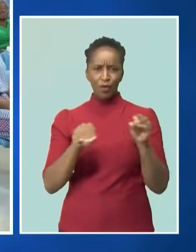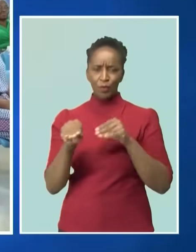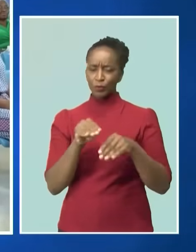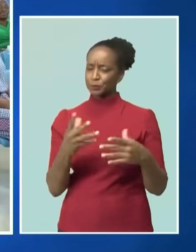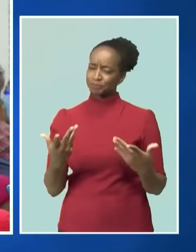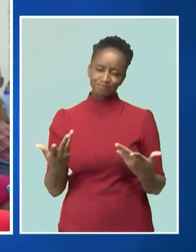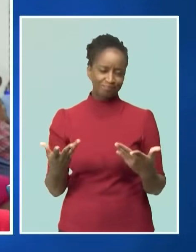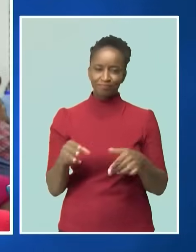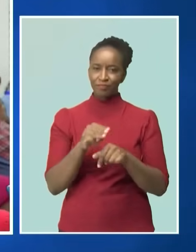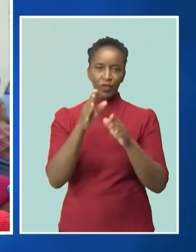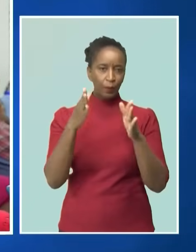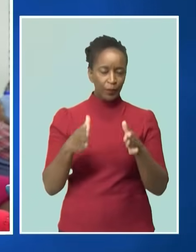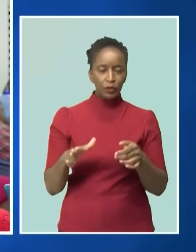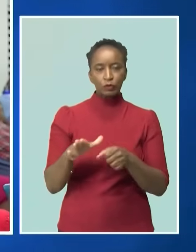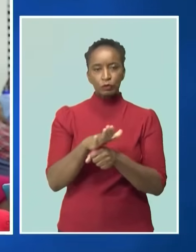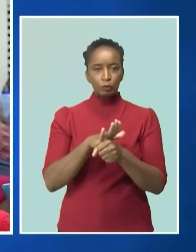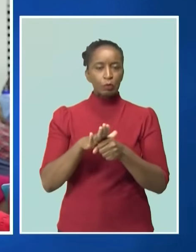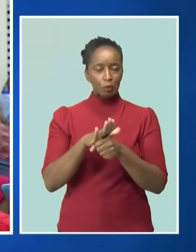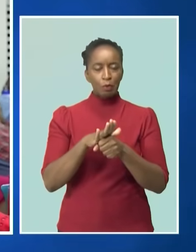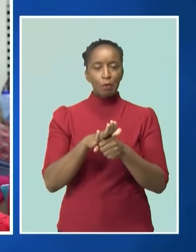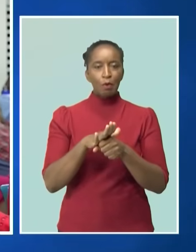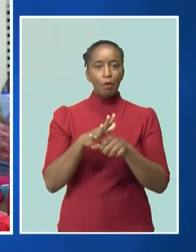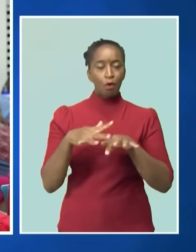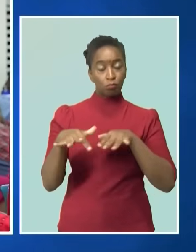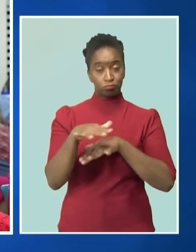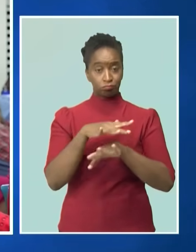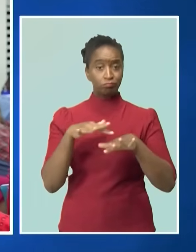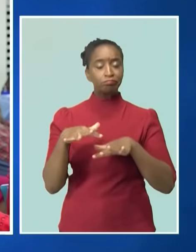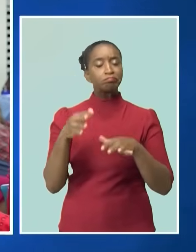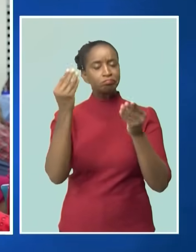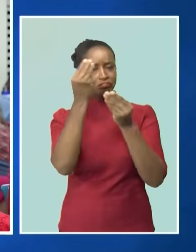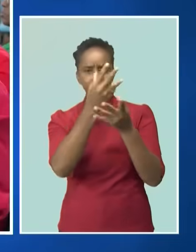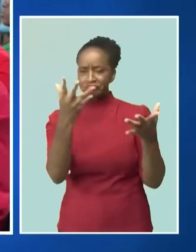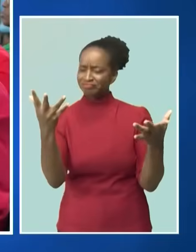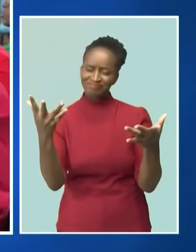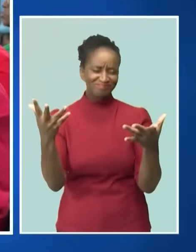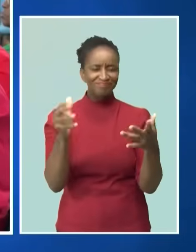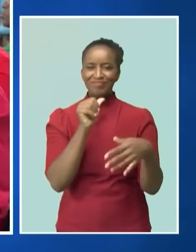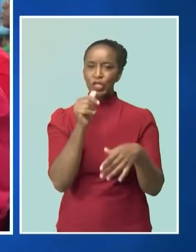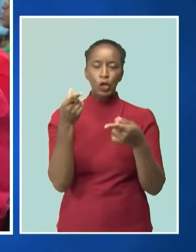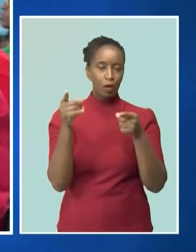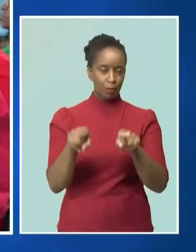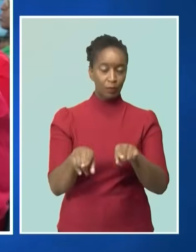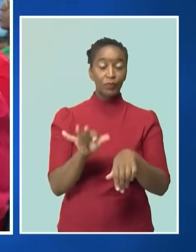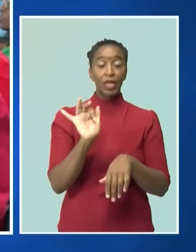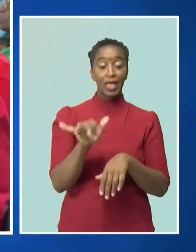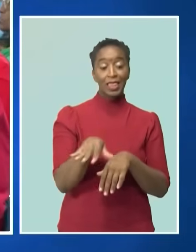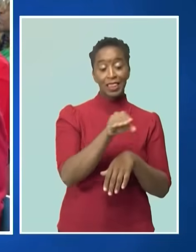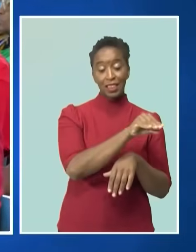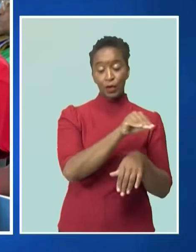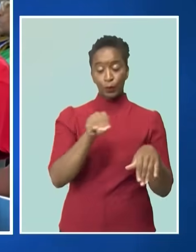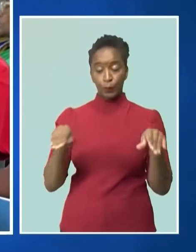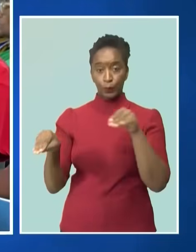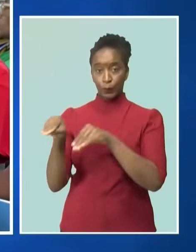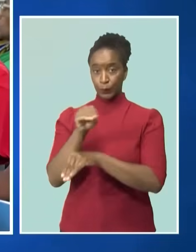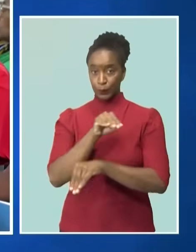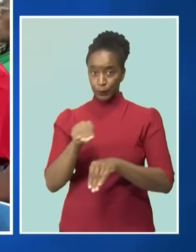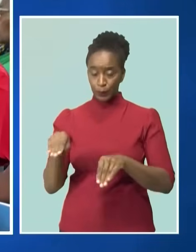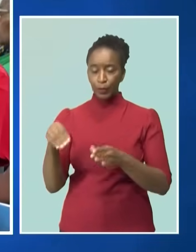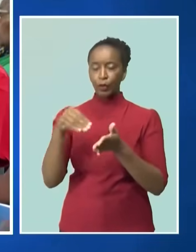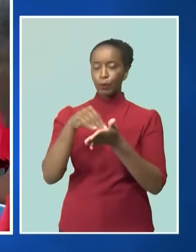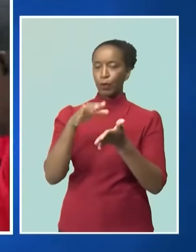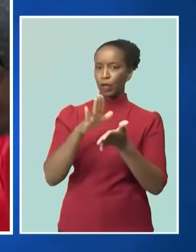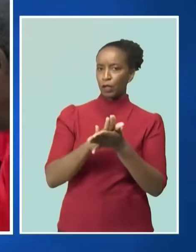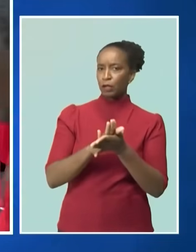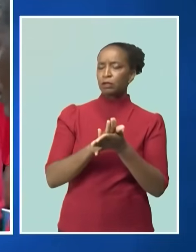Home Affairs and Information, Wilfred Abrams. He says part of this managed migration captured in the draft immigration